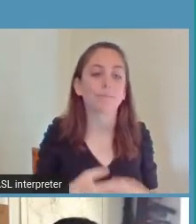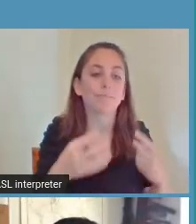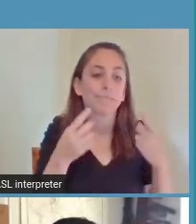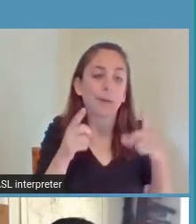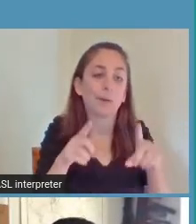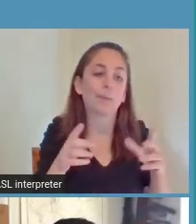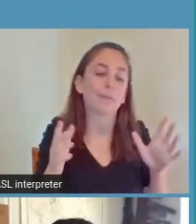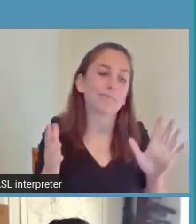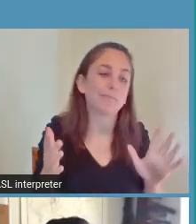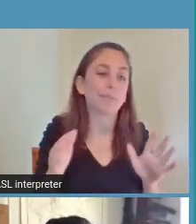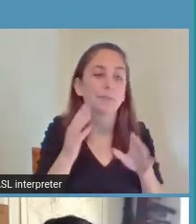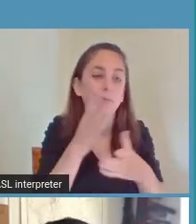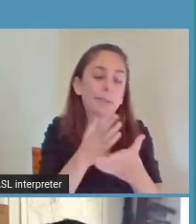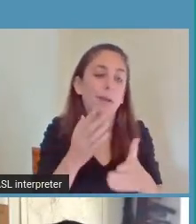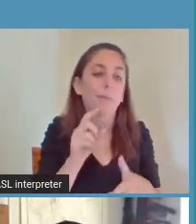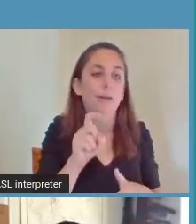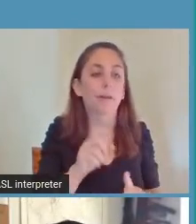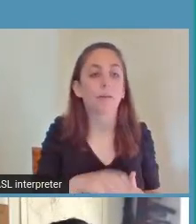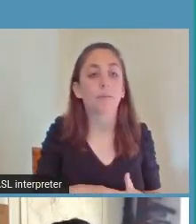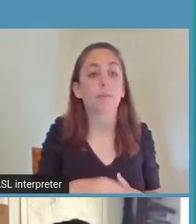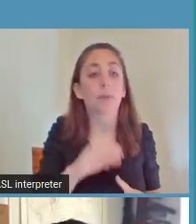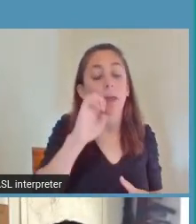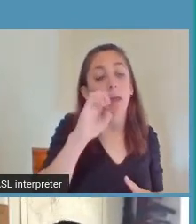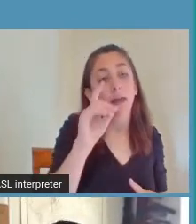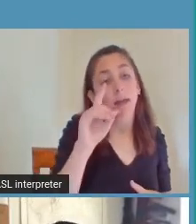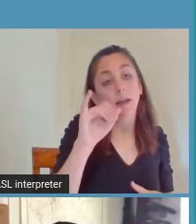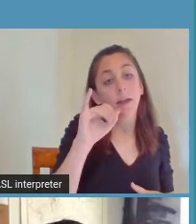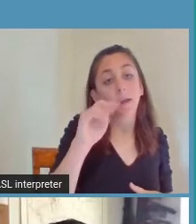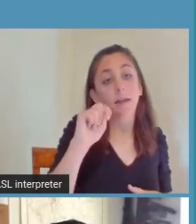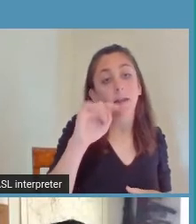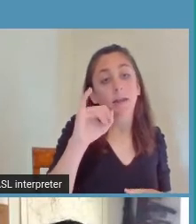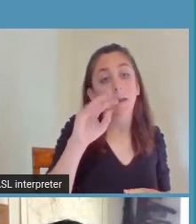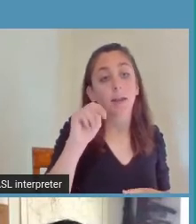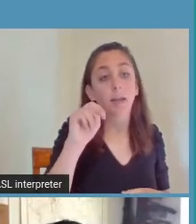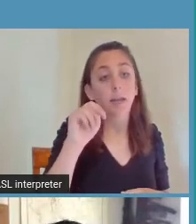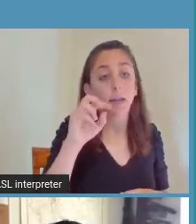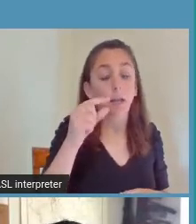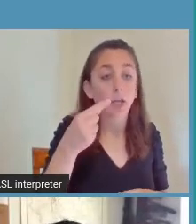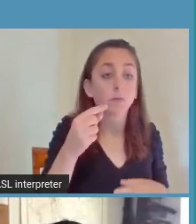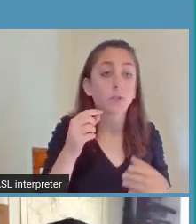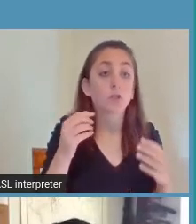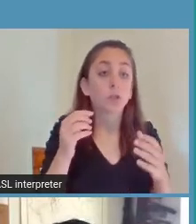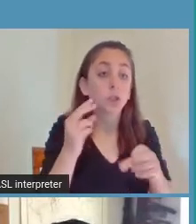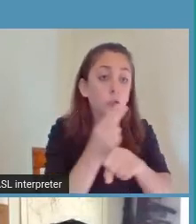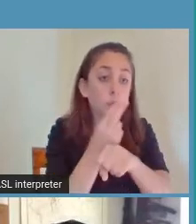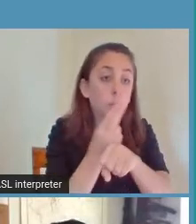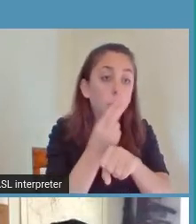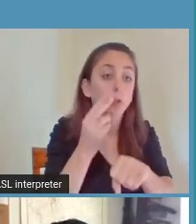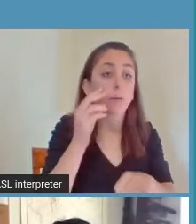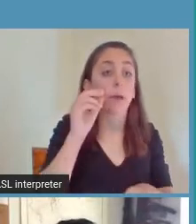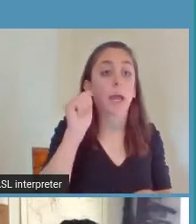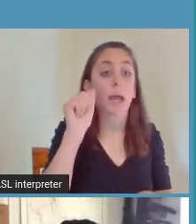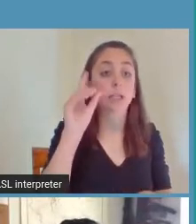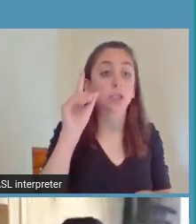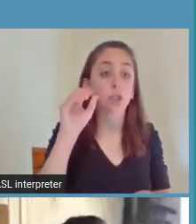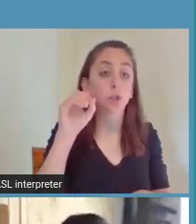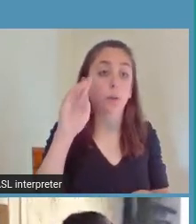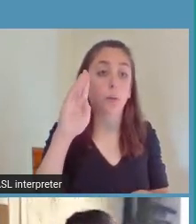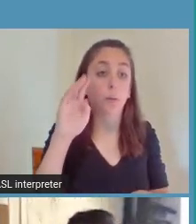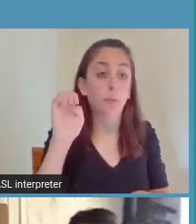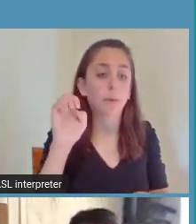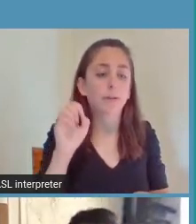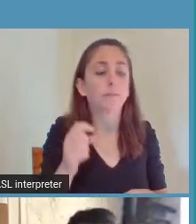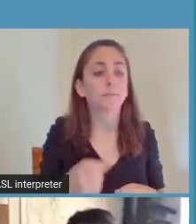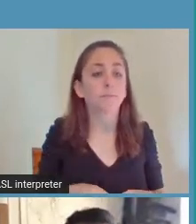For editing, we've been using Adobe Audition, which is very similar to a lot of different other online